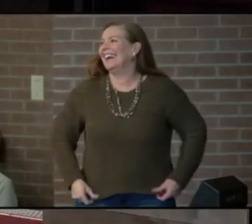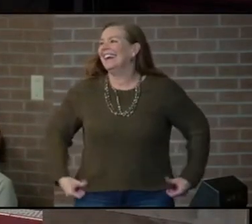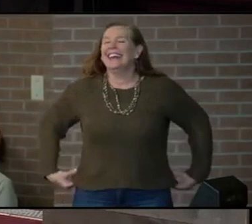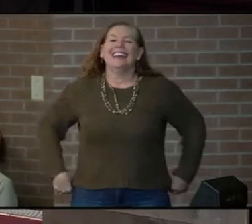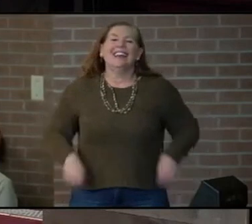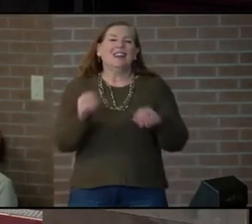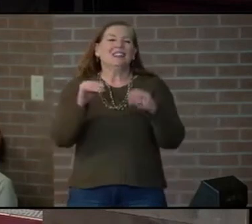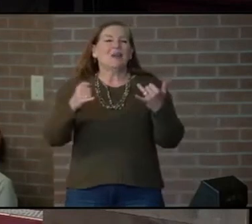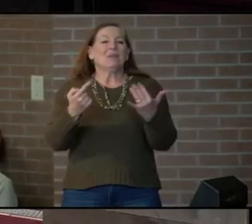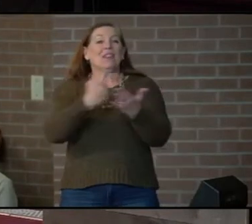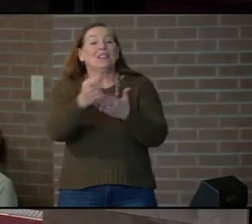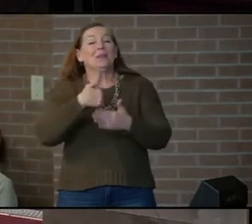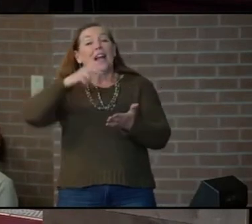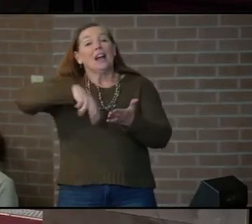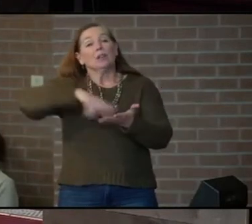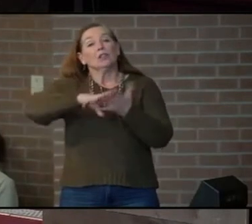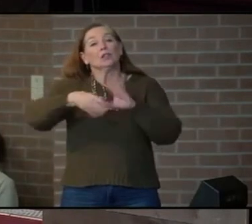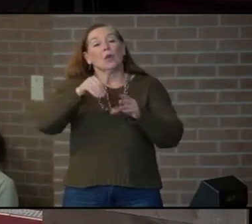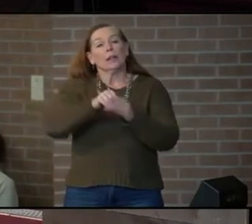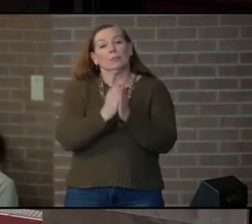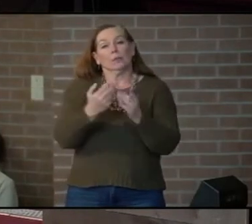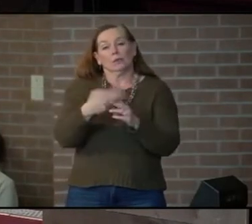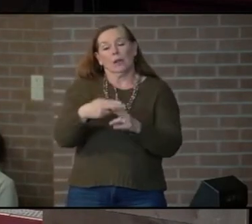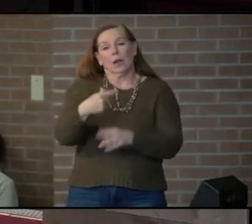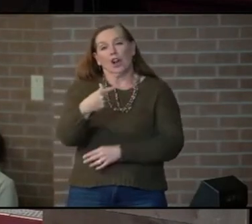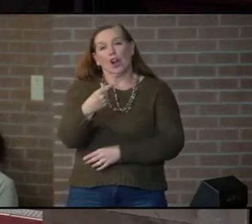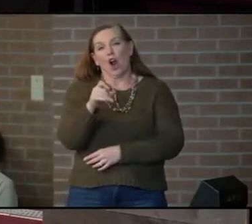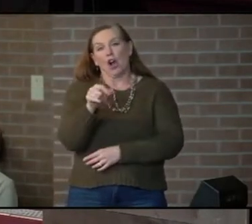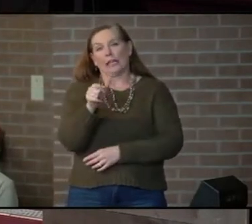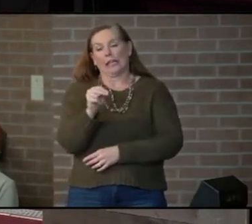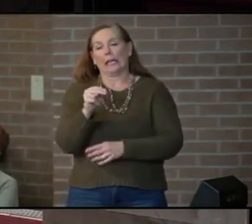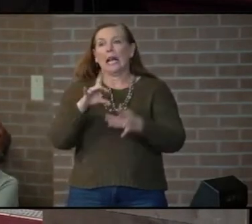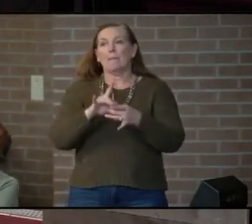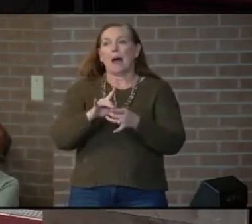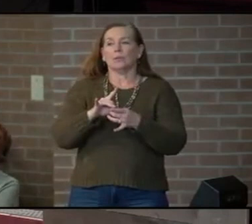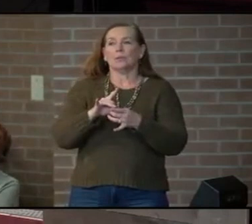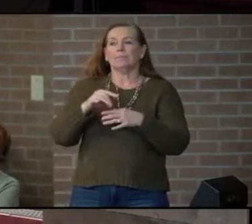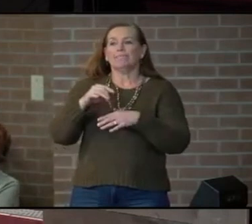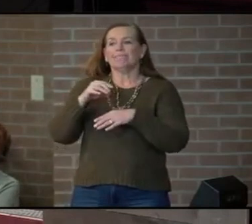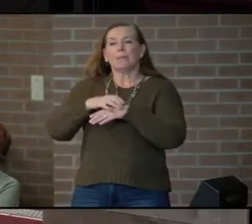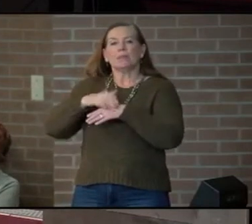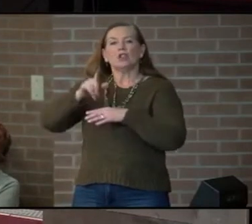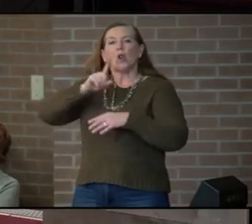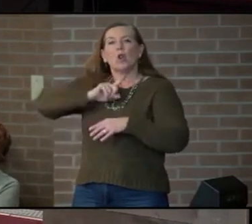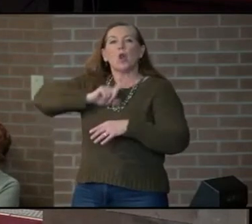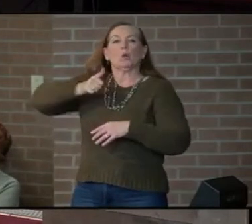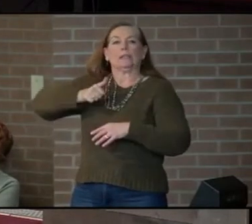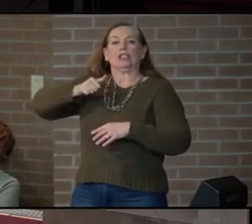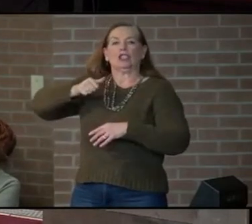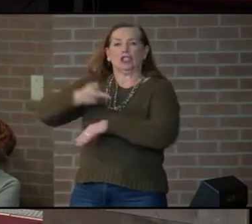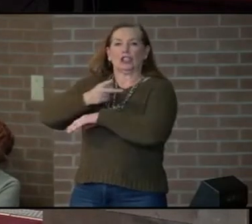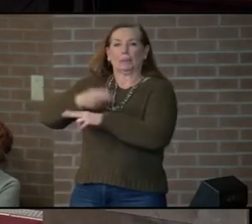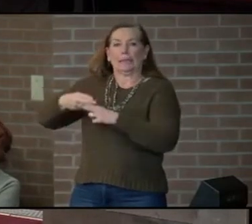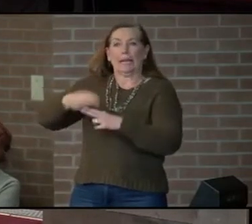So this week I read a story in The Guardian about Britain's loneliest sheep, and they named her Fiona.